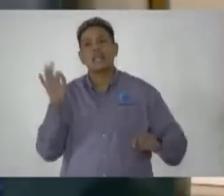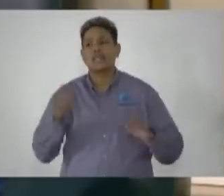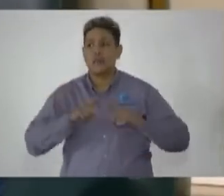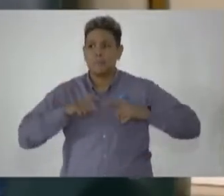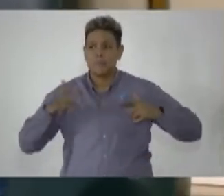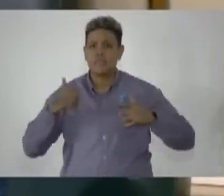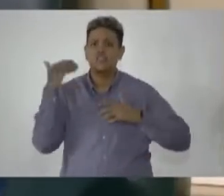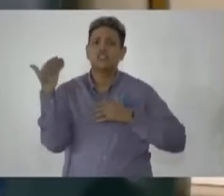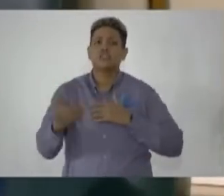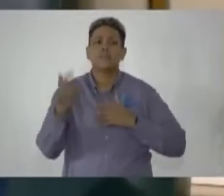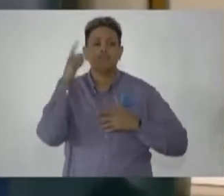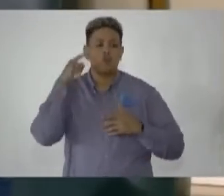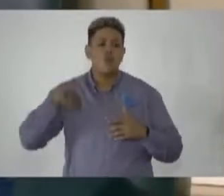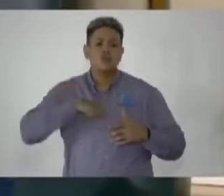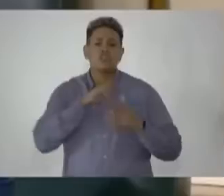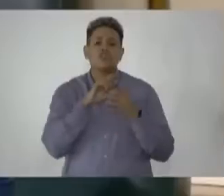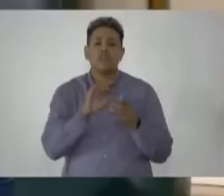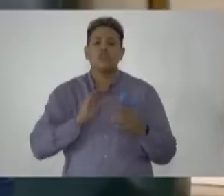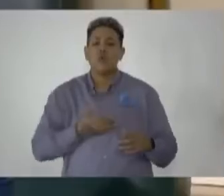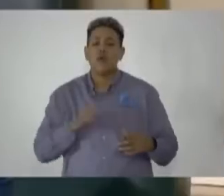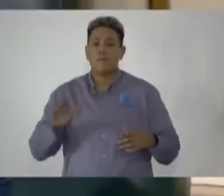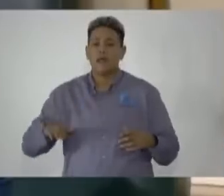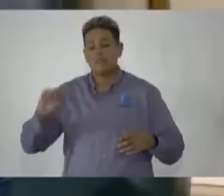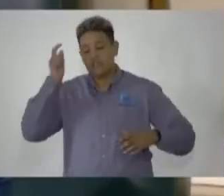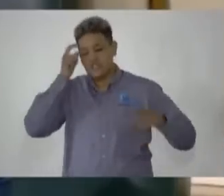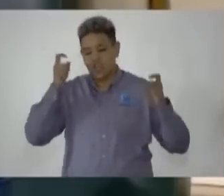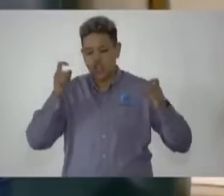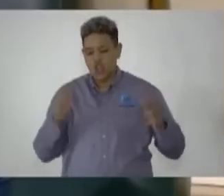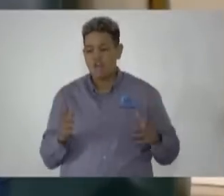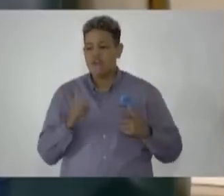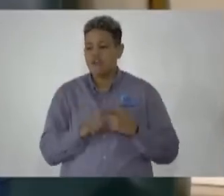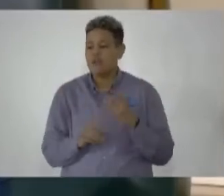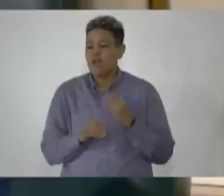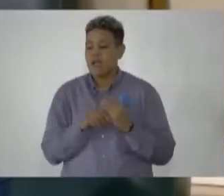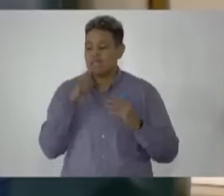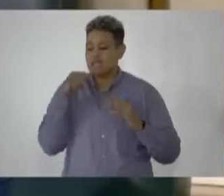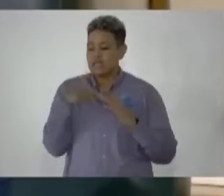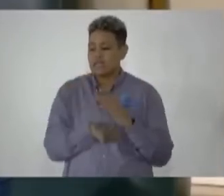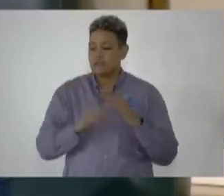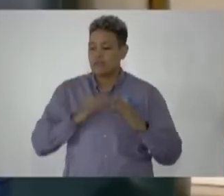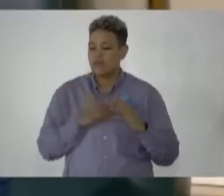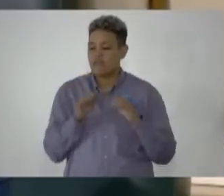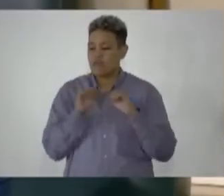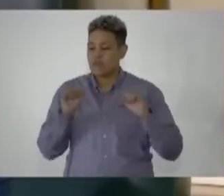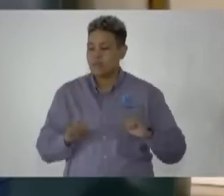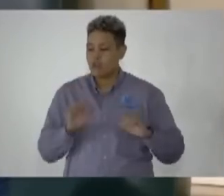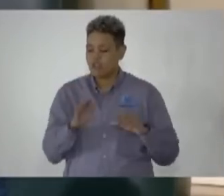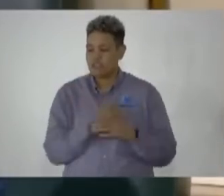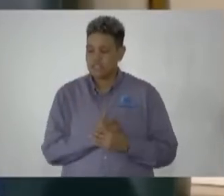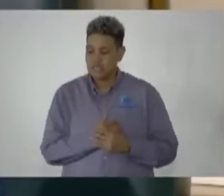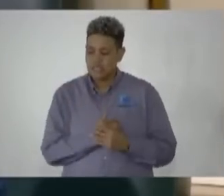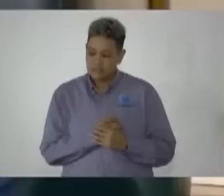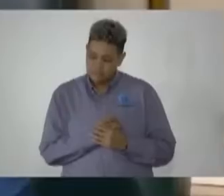major step forward for us in terms of our parliamentary governance and the deepening of our democracy.